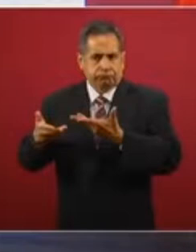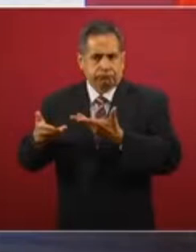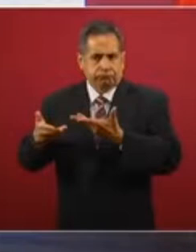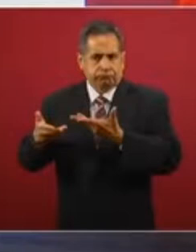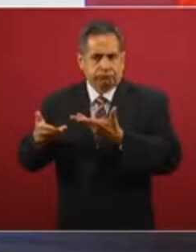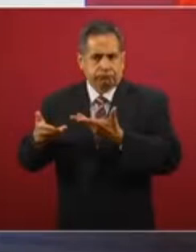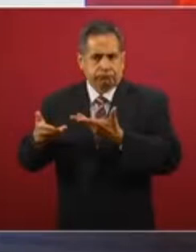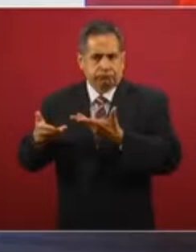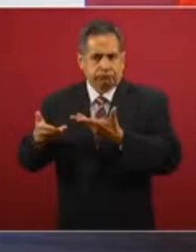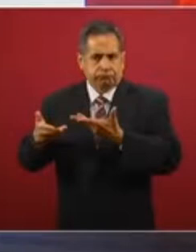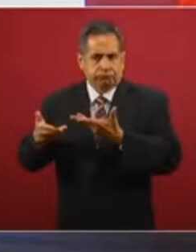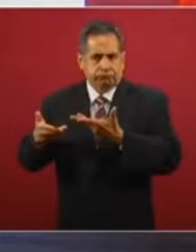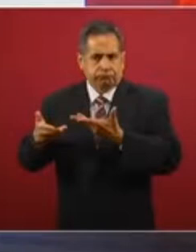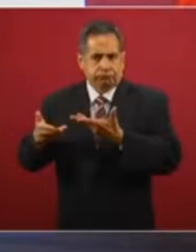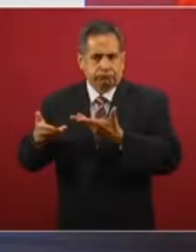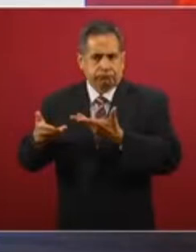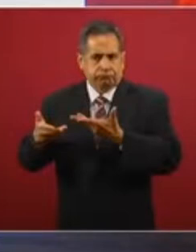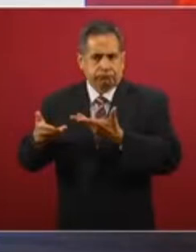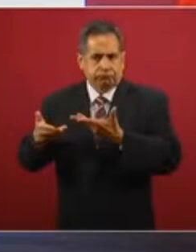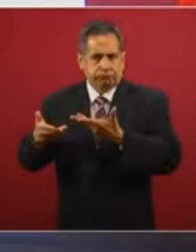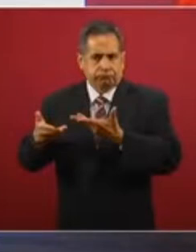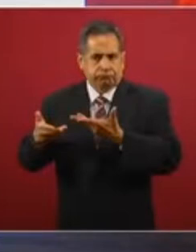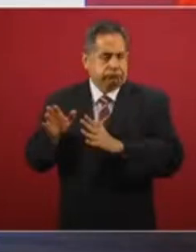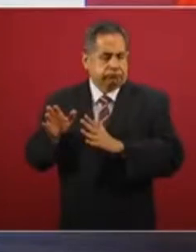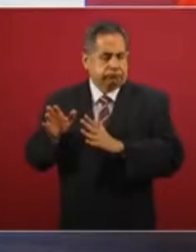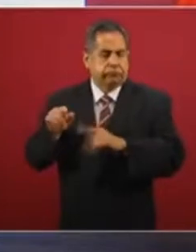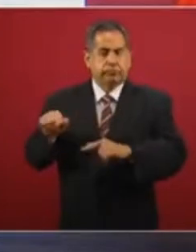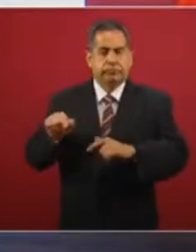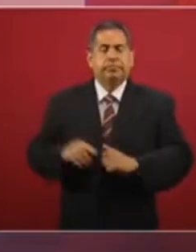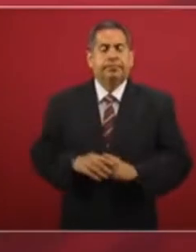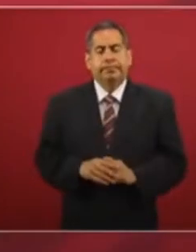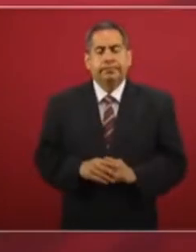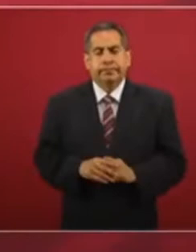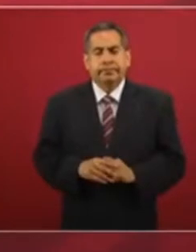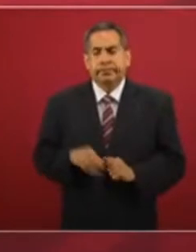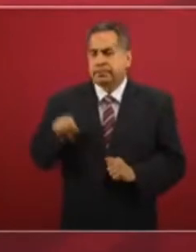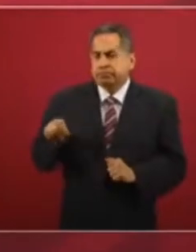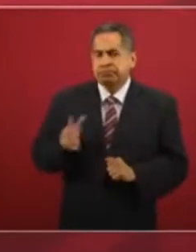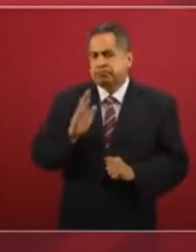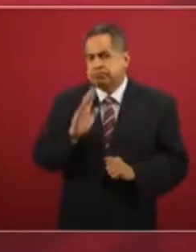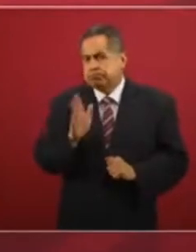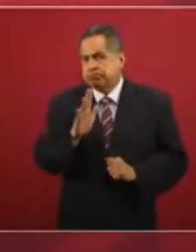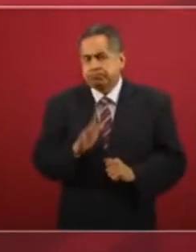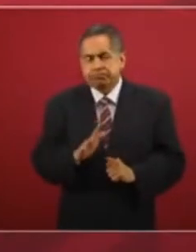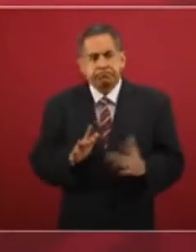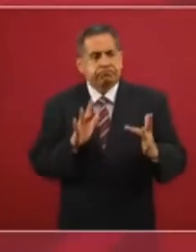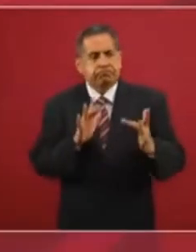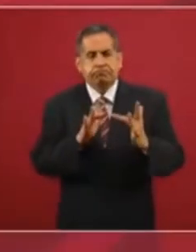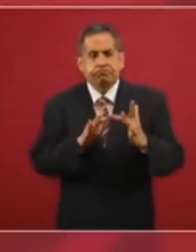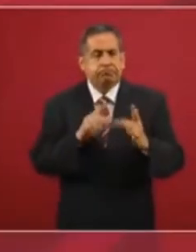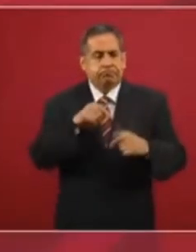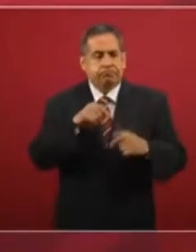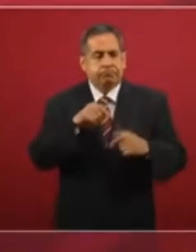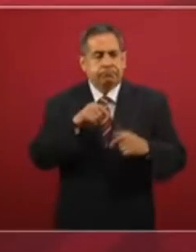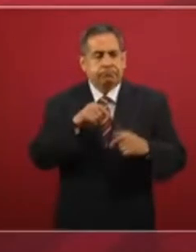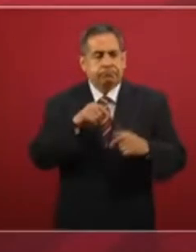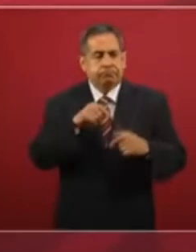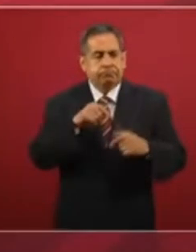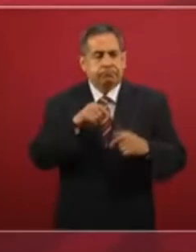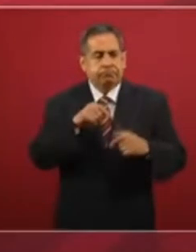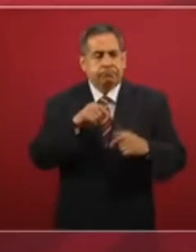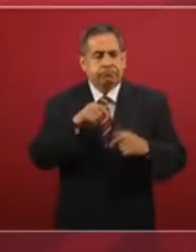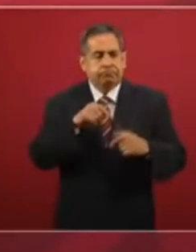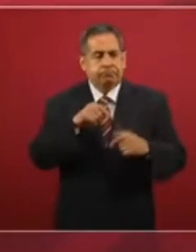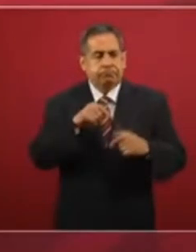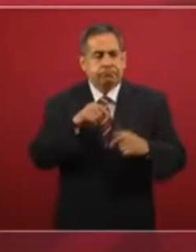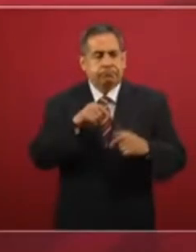internal and they don't have to go to another committee. Se empezó a trabajar con las instituciones nacionales. And we